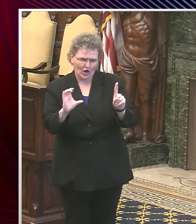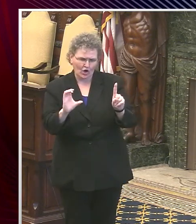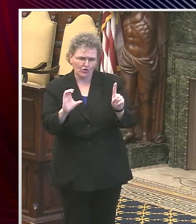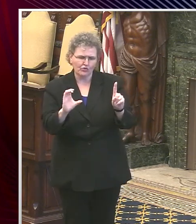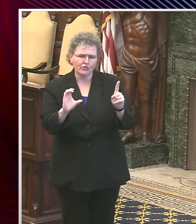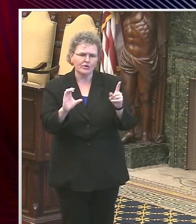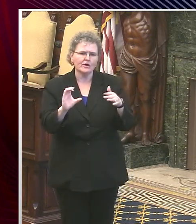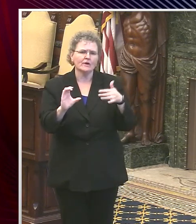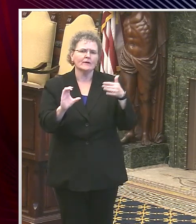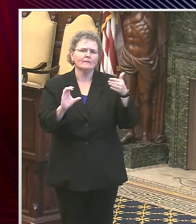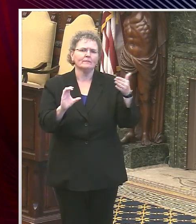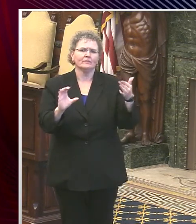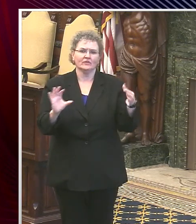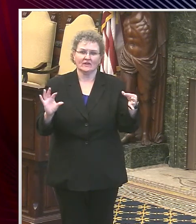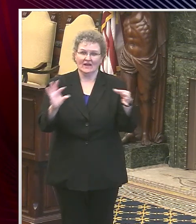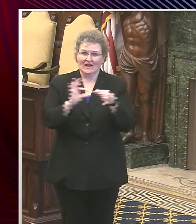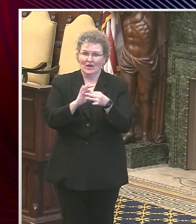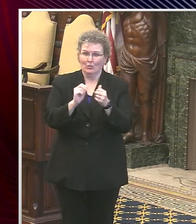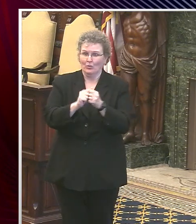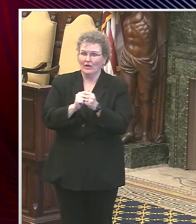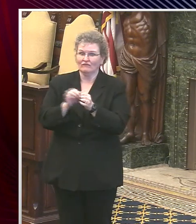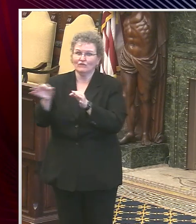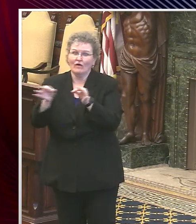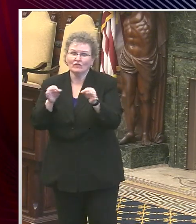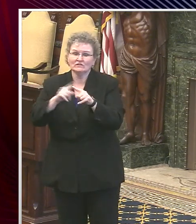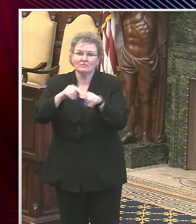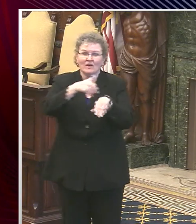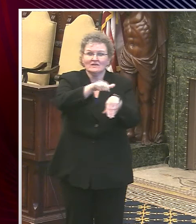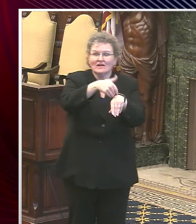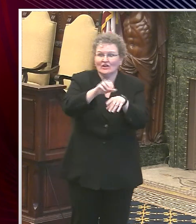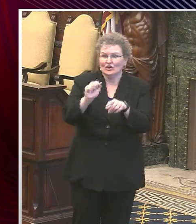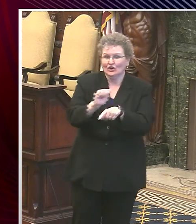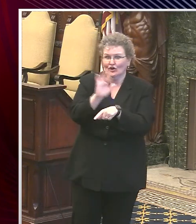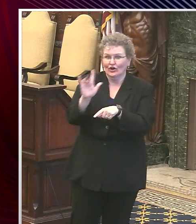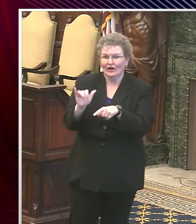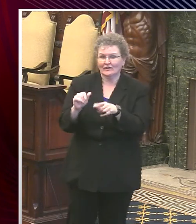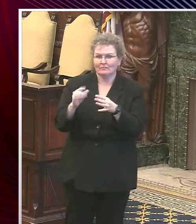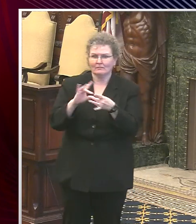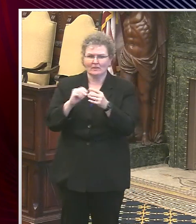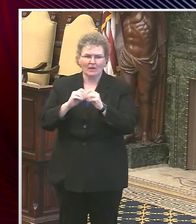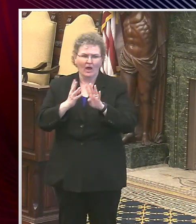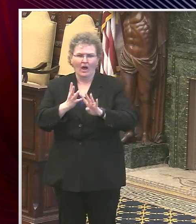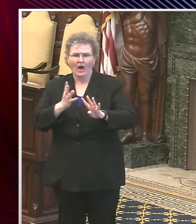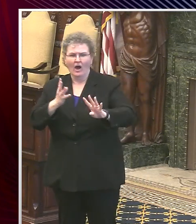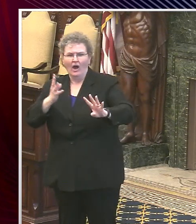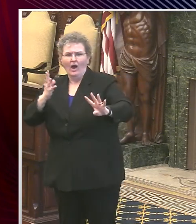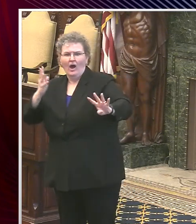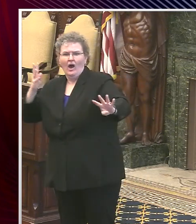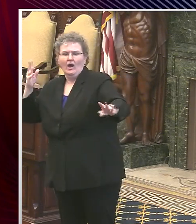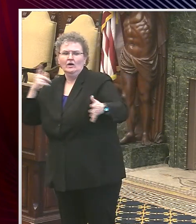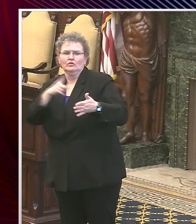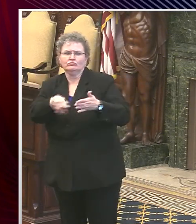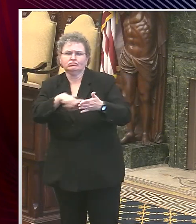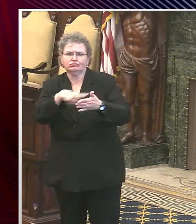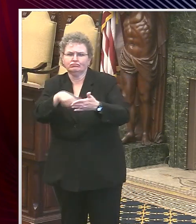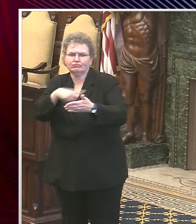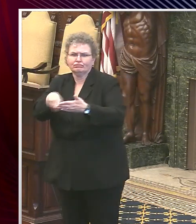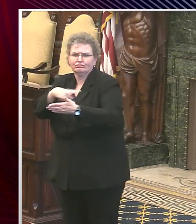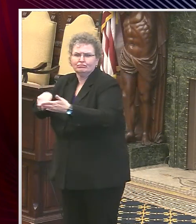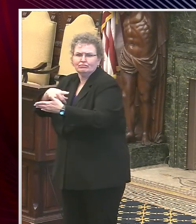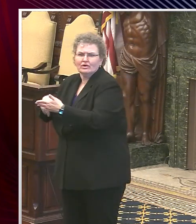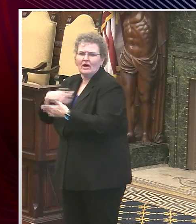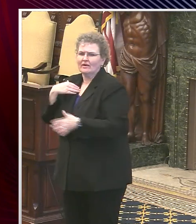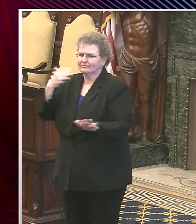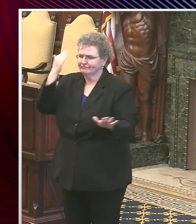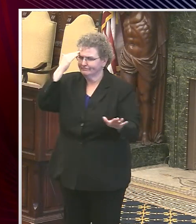Those links apparently got forwarded very early and quickly. And so we had a big problem. We had a number of people we had to cancel. Still some people came in. So it was a big problem yesterday. I understand today